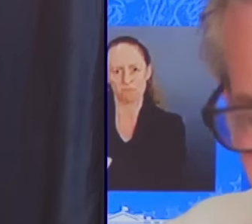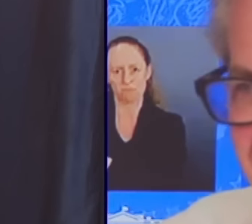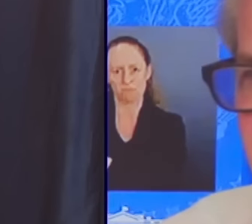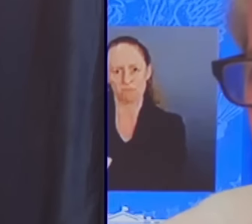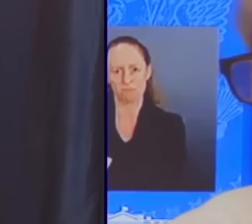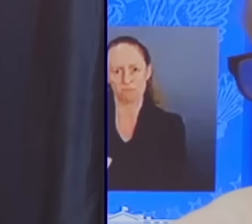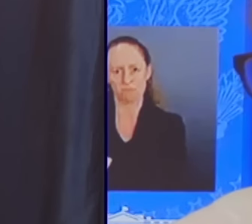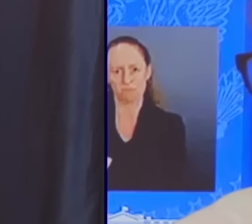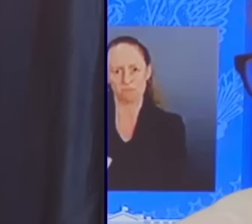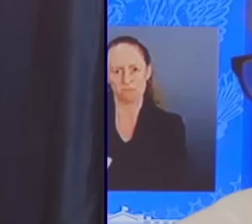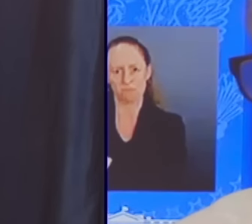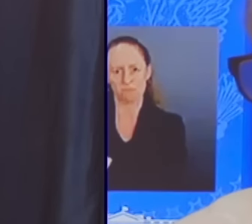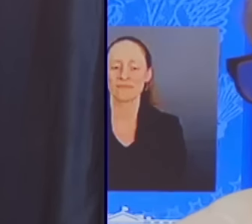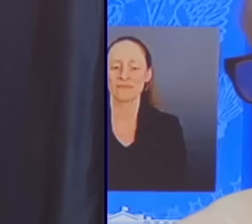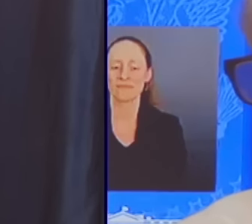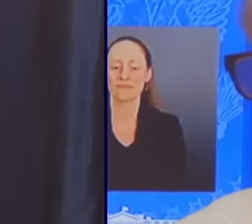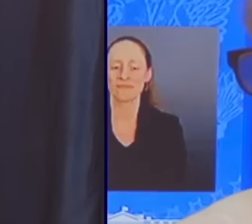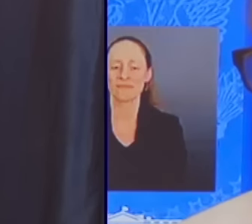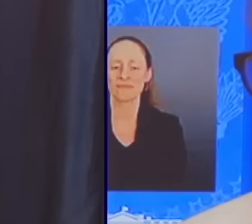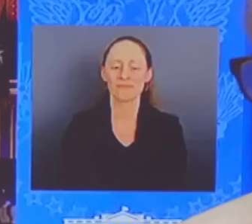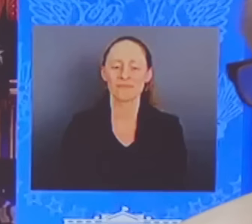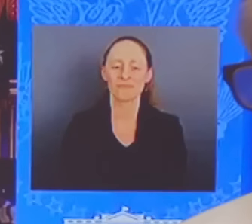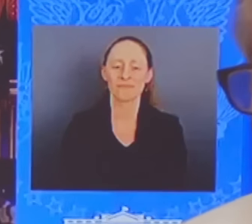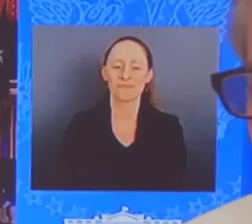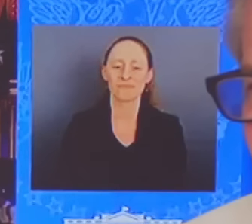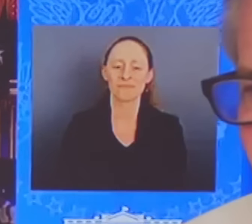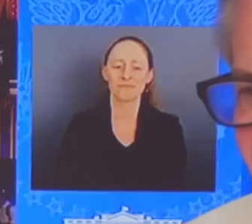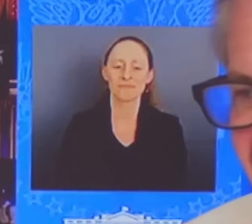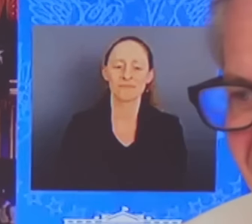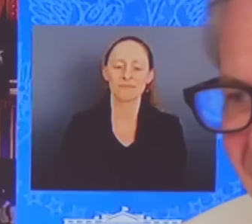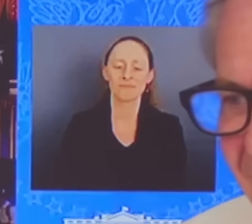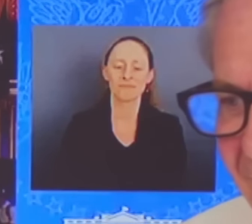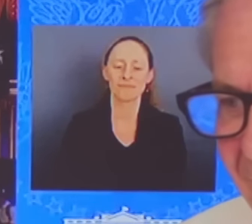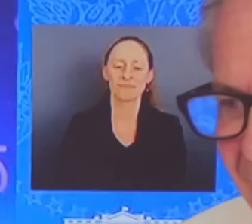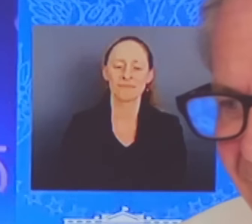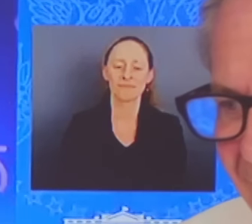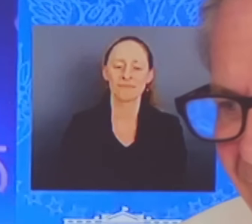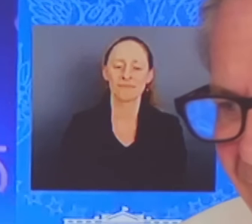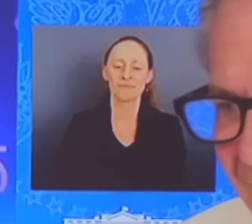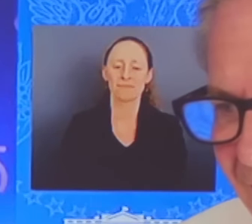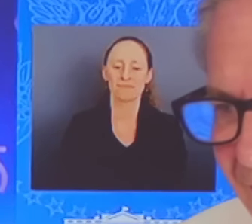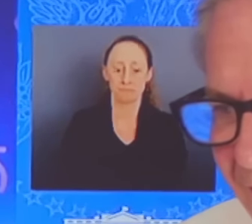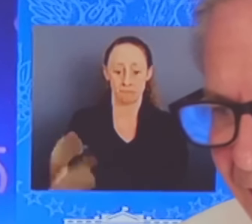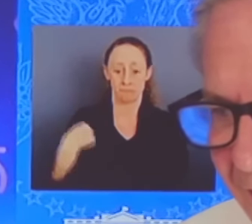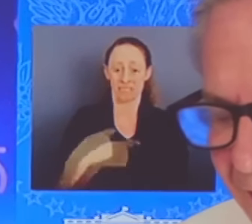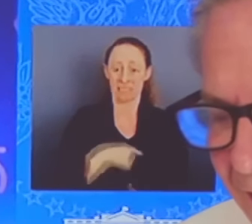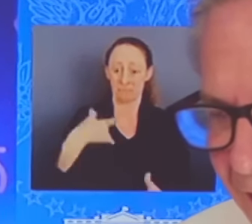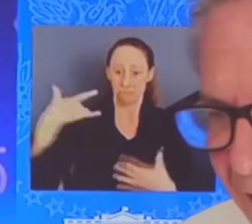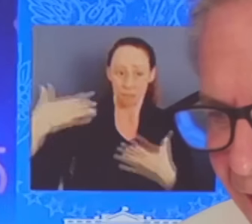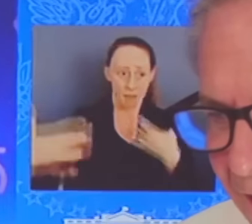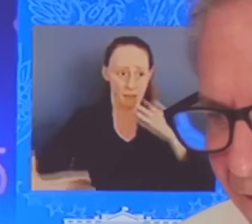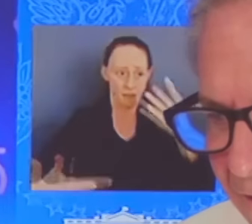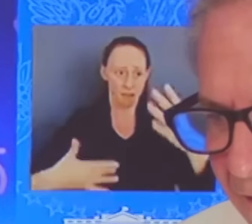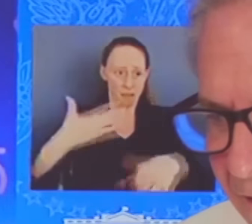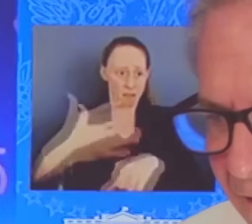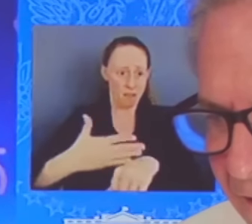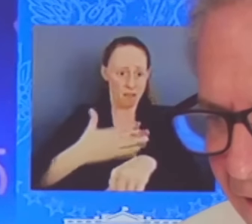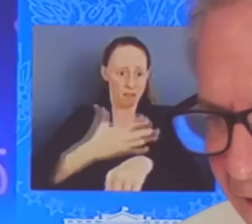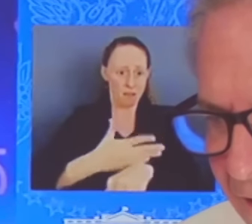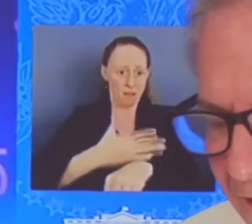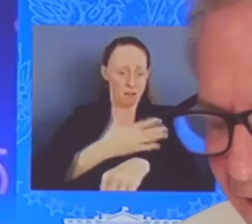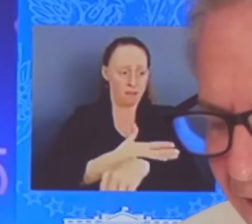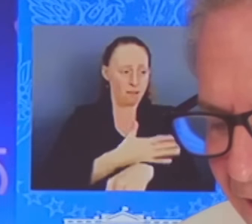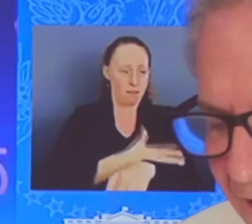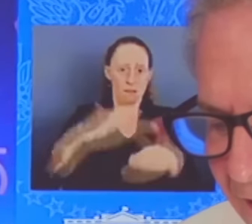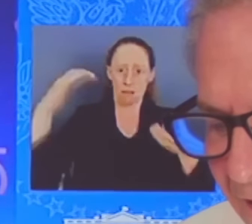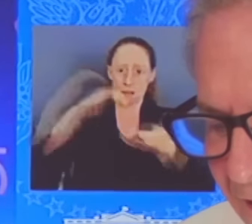Oh, so you didn't get it the first three times I played it. No, okay. So much of the progress we made in the alliance is thanks to the secretary. He's a man of